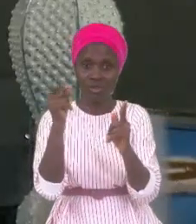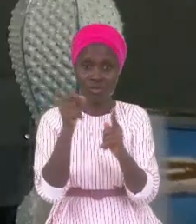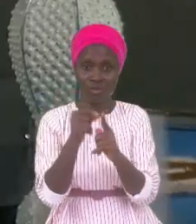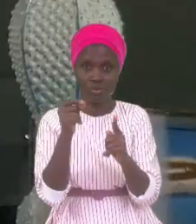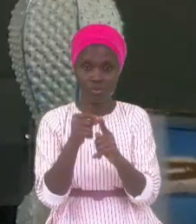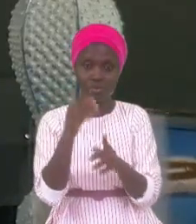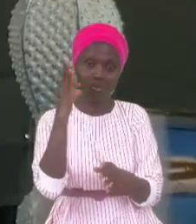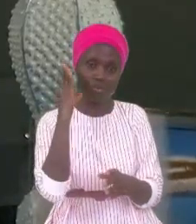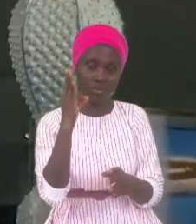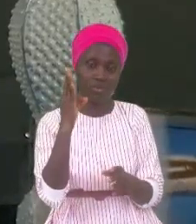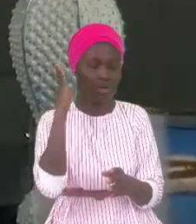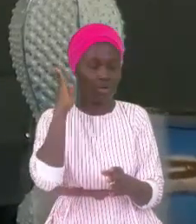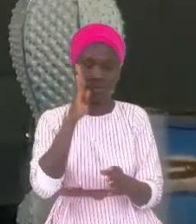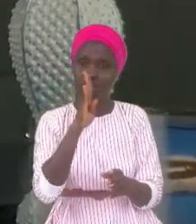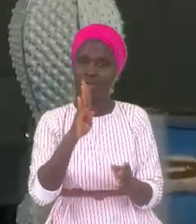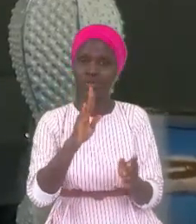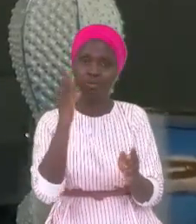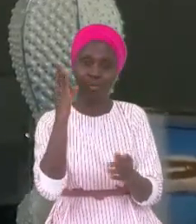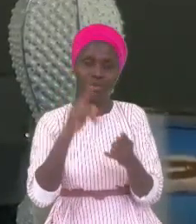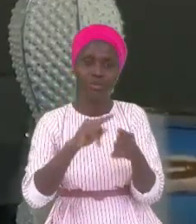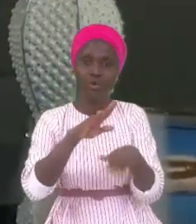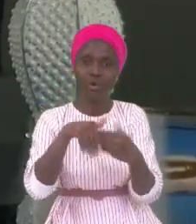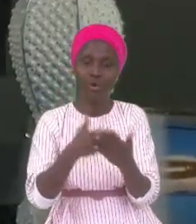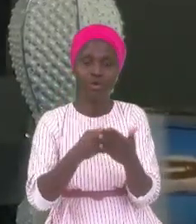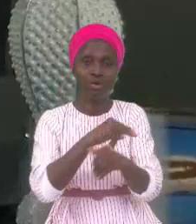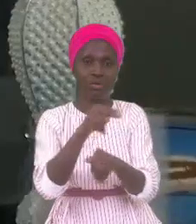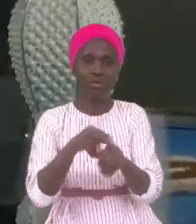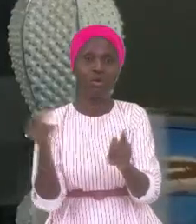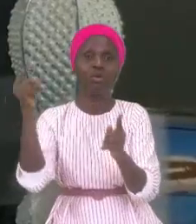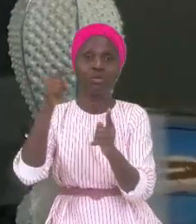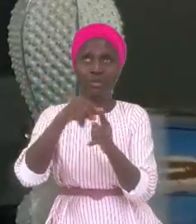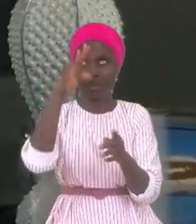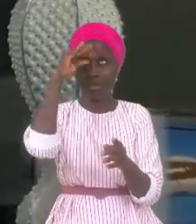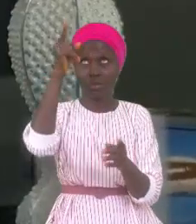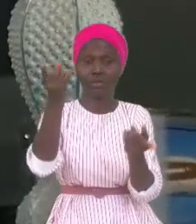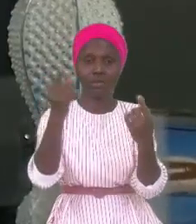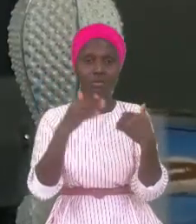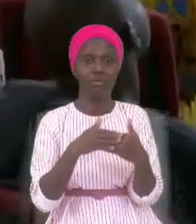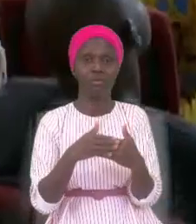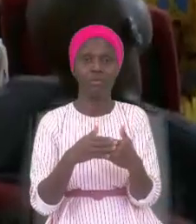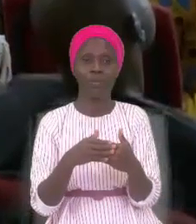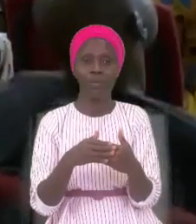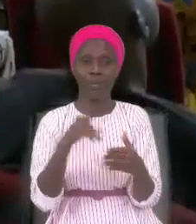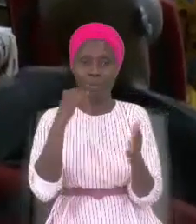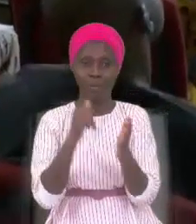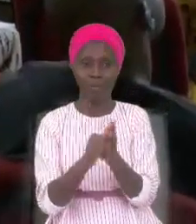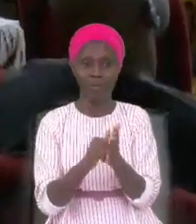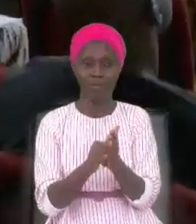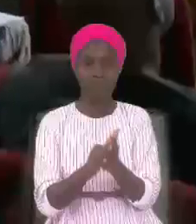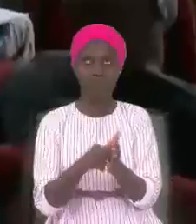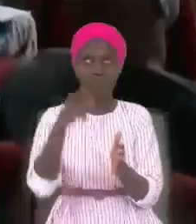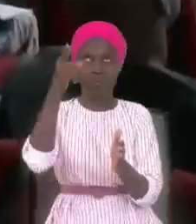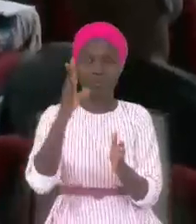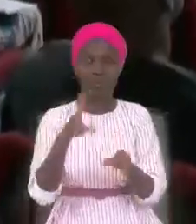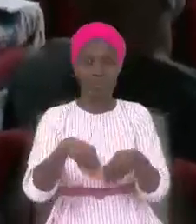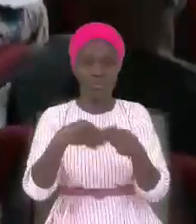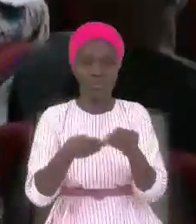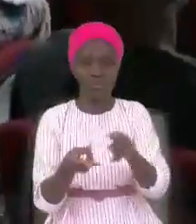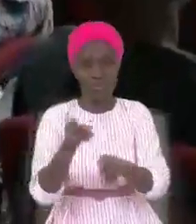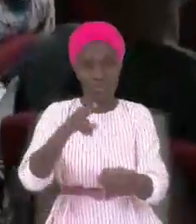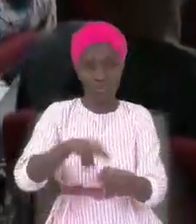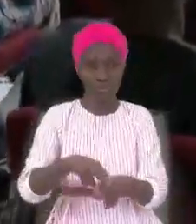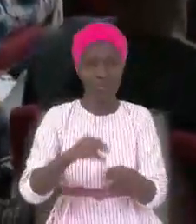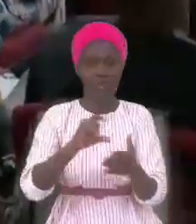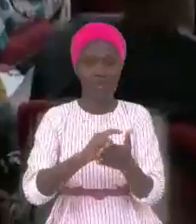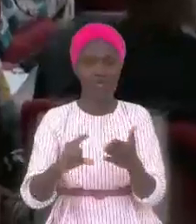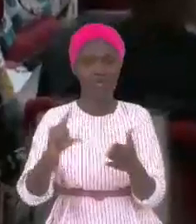he comes. He says, I planted, Apollos watered, but God gave the increase. Look at verse 7. In verse 7,